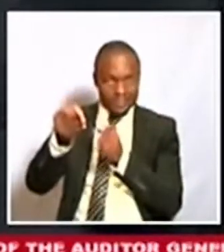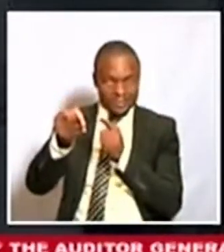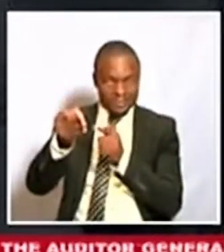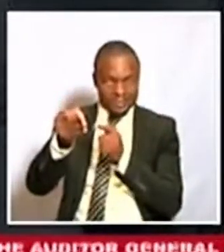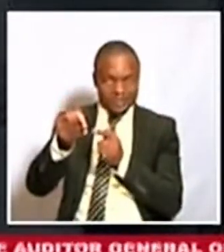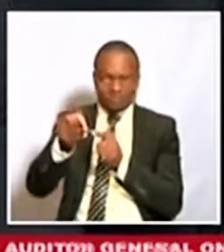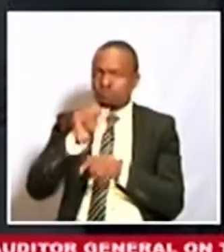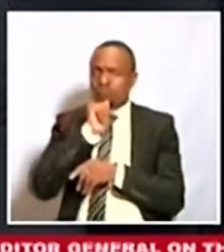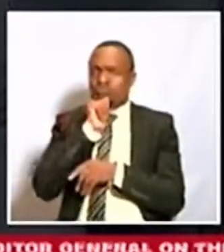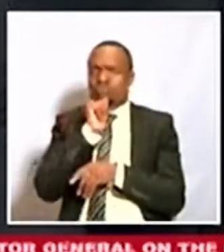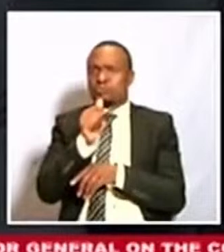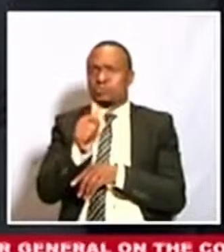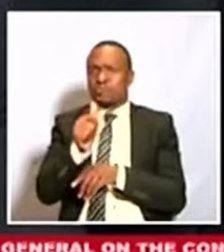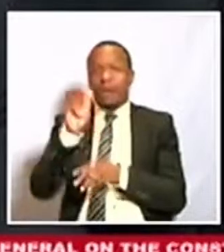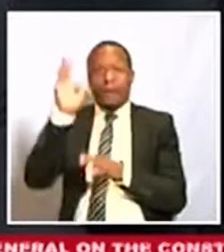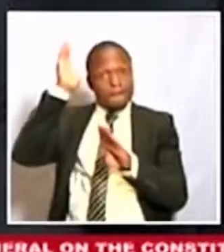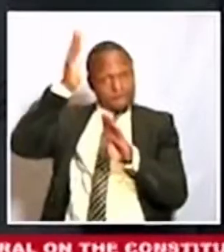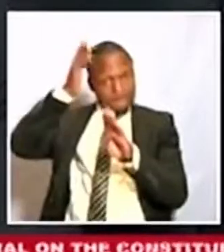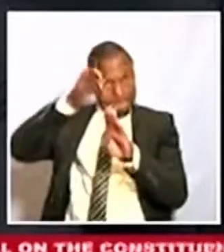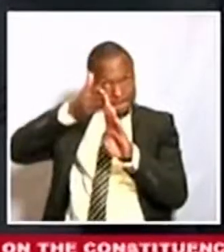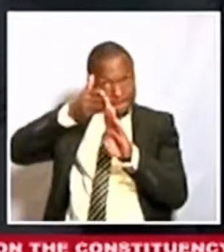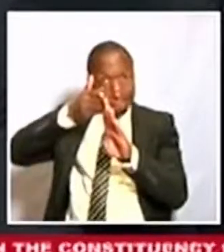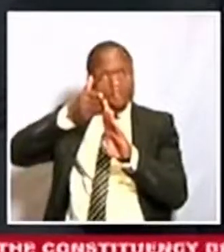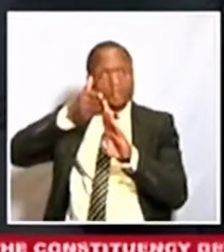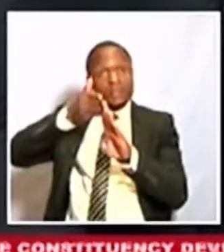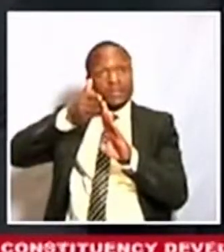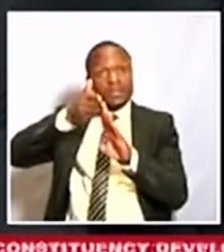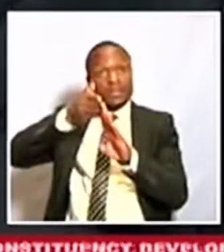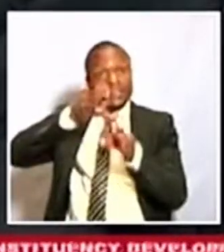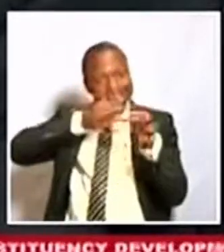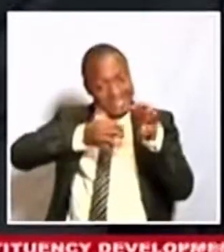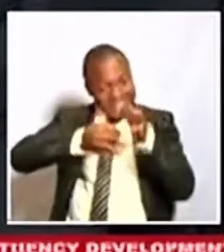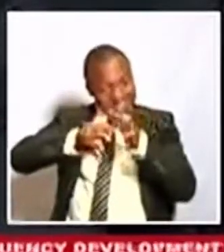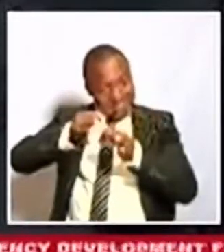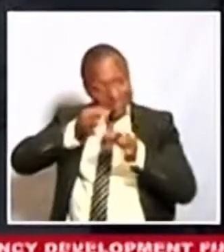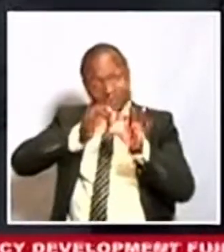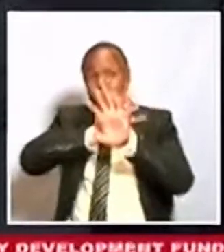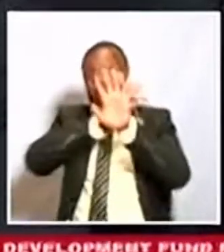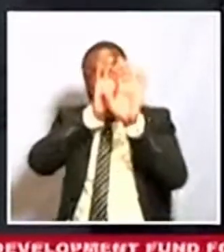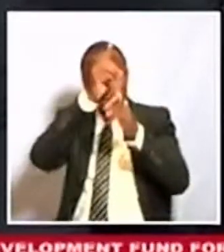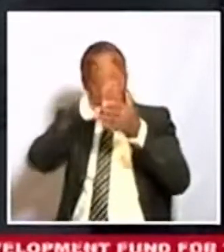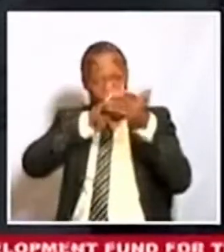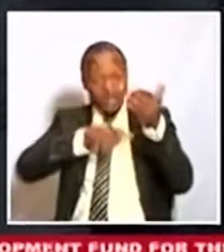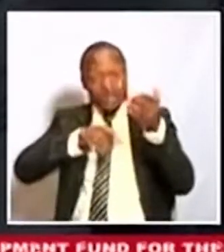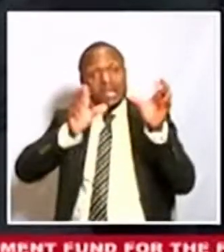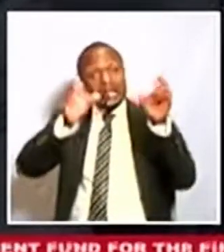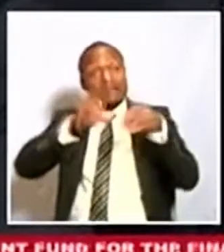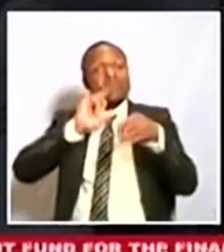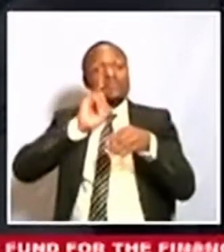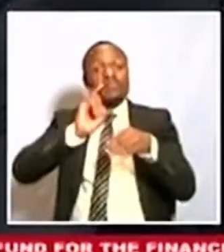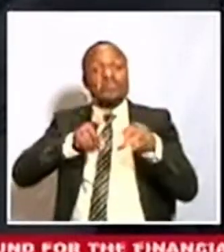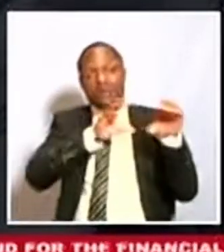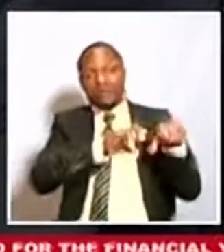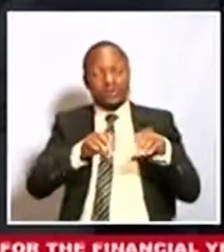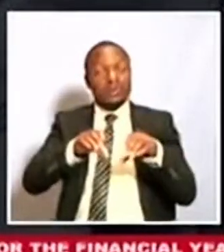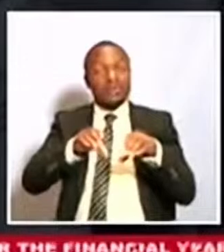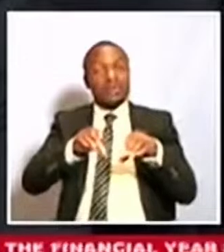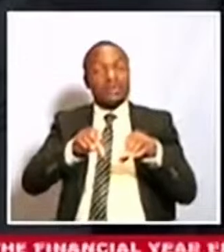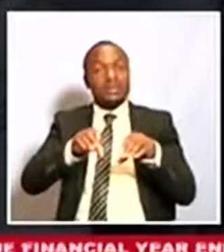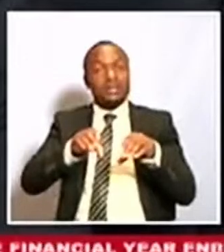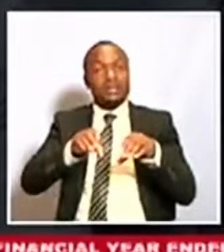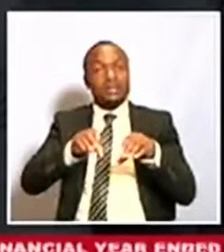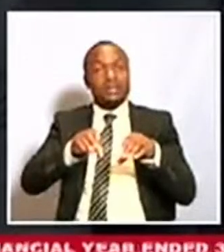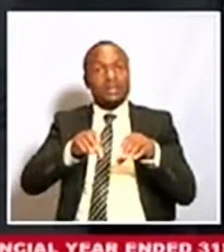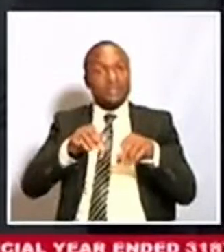it doesn't categorically bring out what the council needs to do in an event when an individual